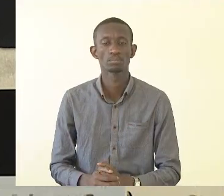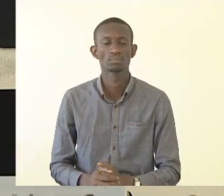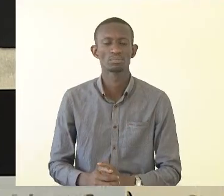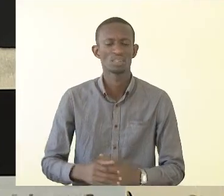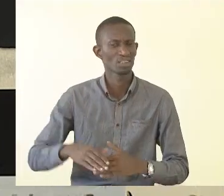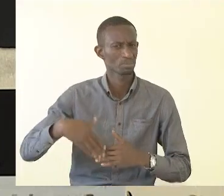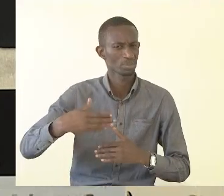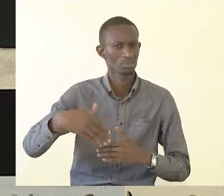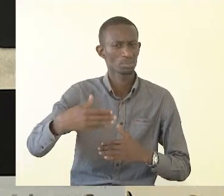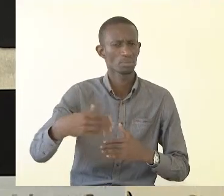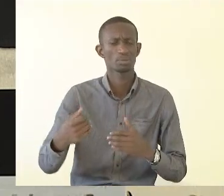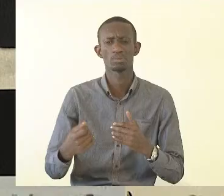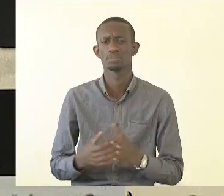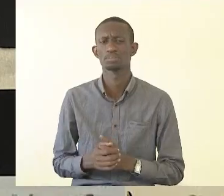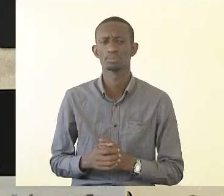further